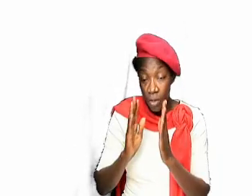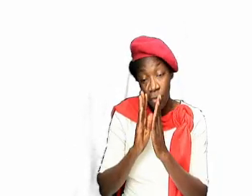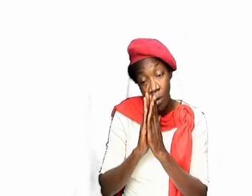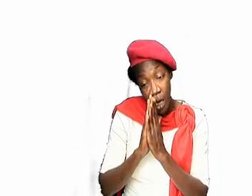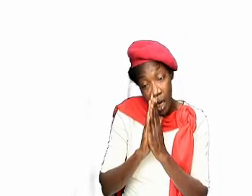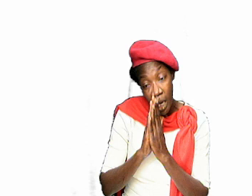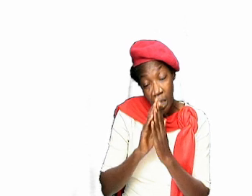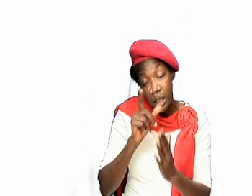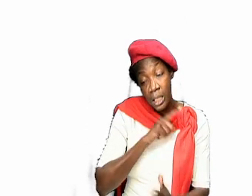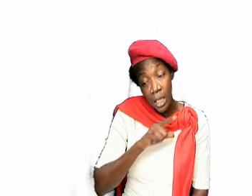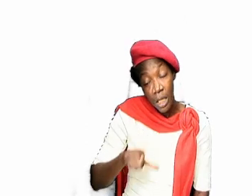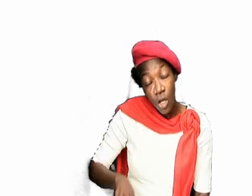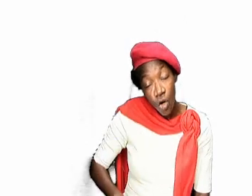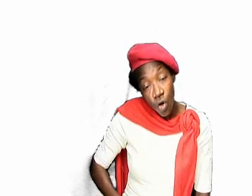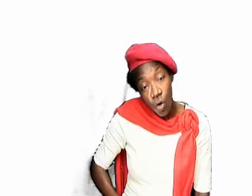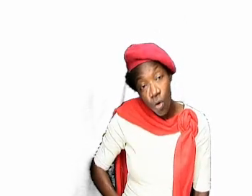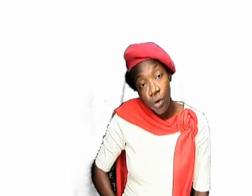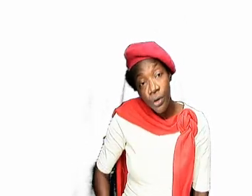the Lord.